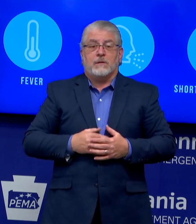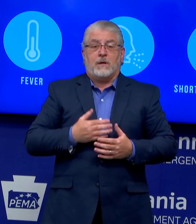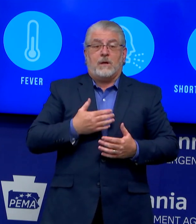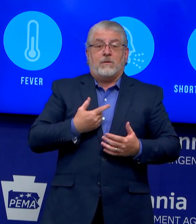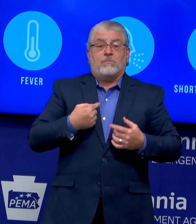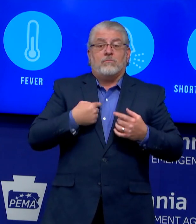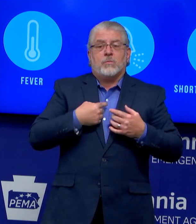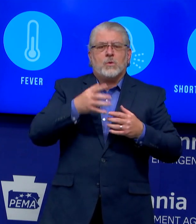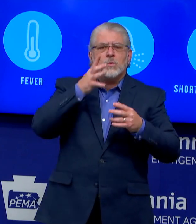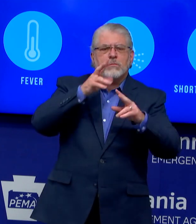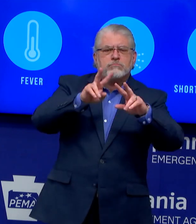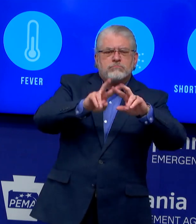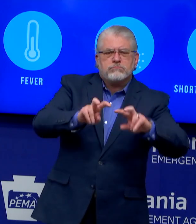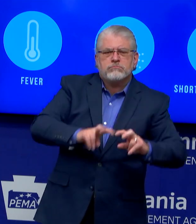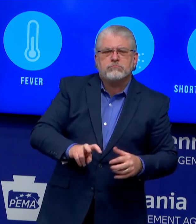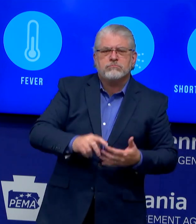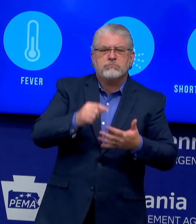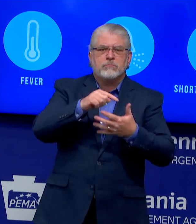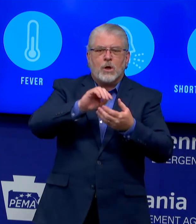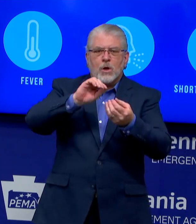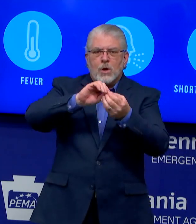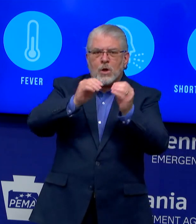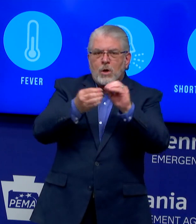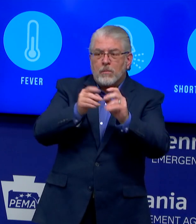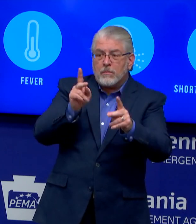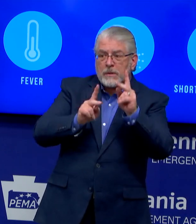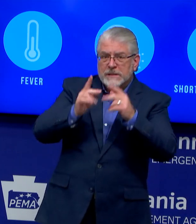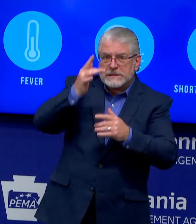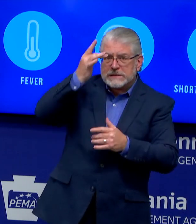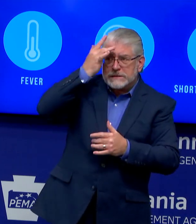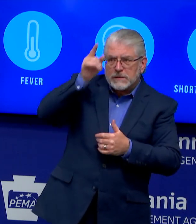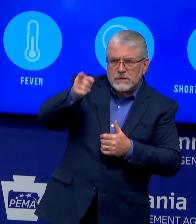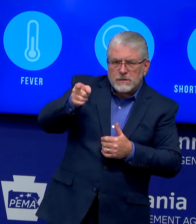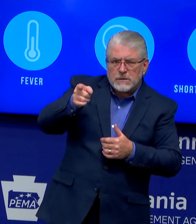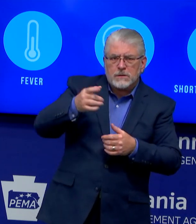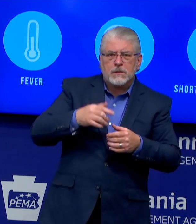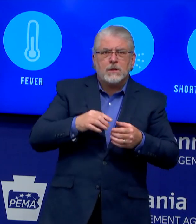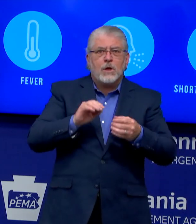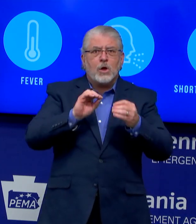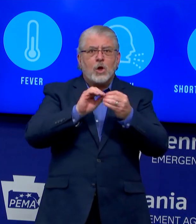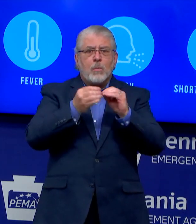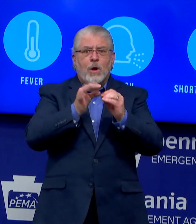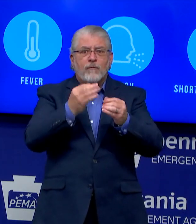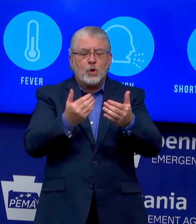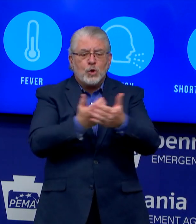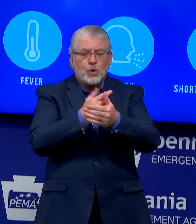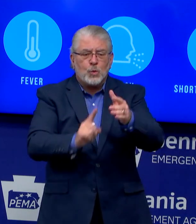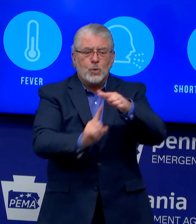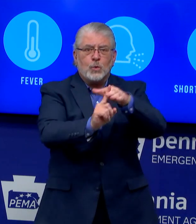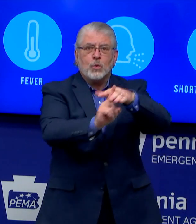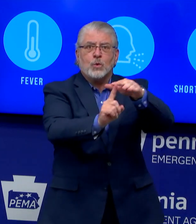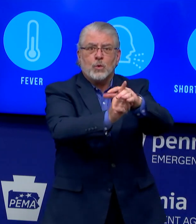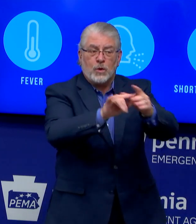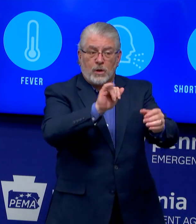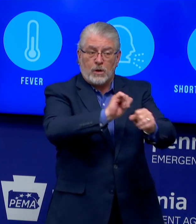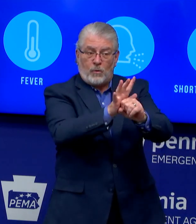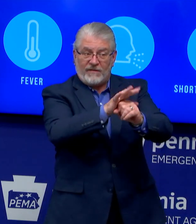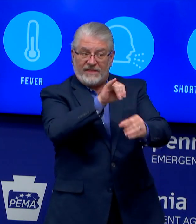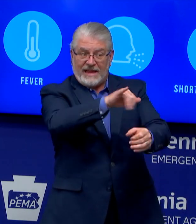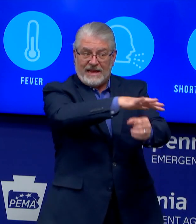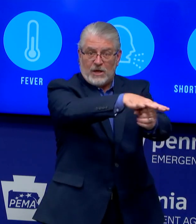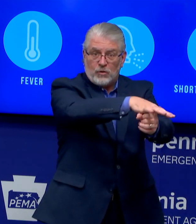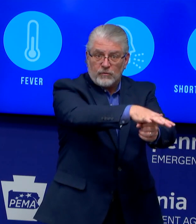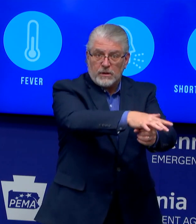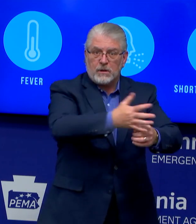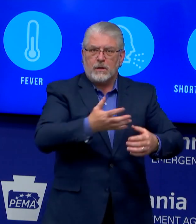of cases. We're going to be looking at the numbers of new cases. And then we also look at the percentage of new